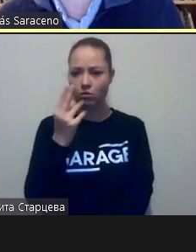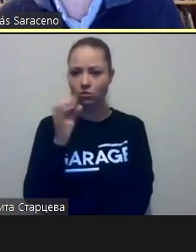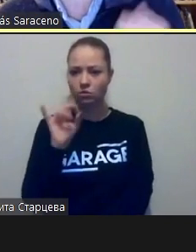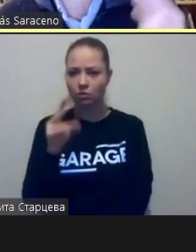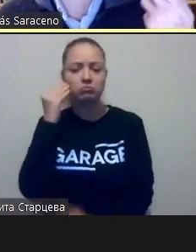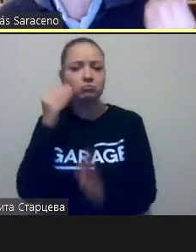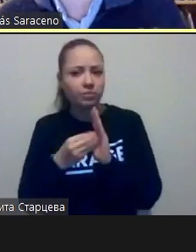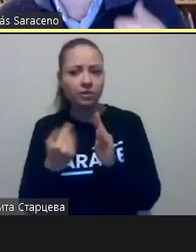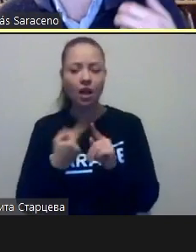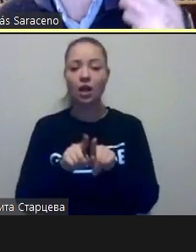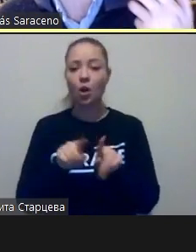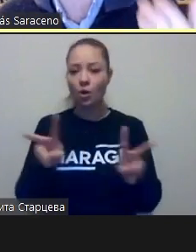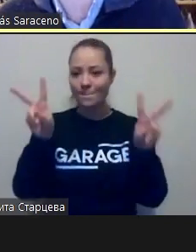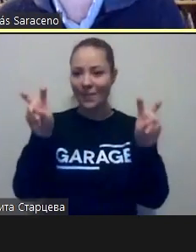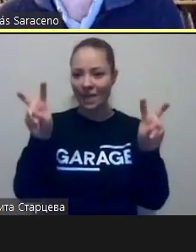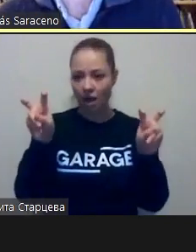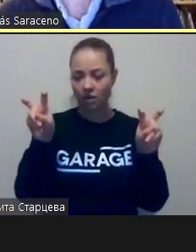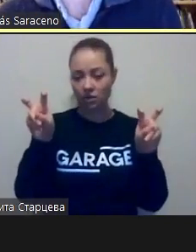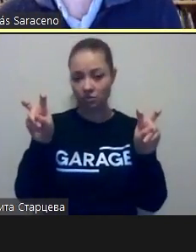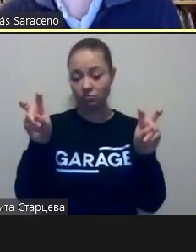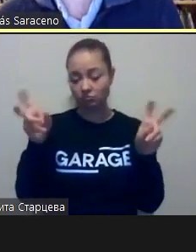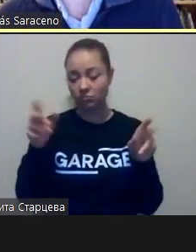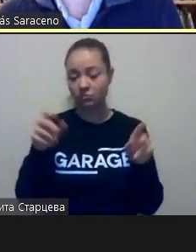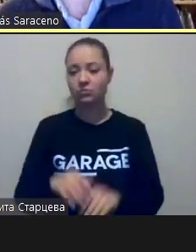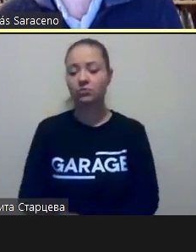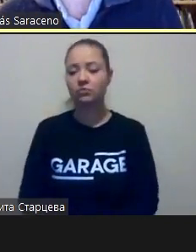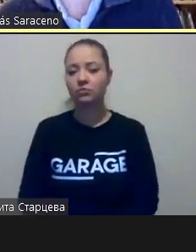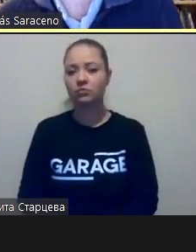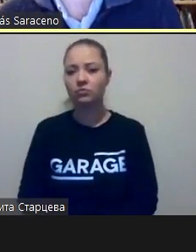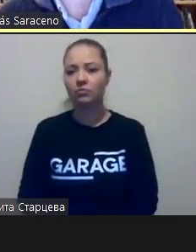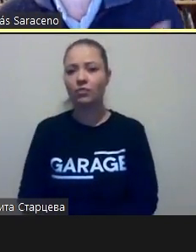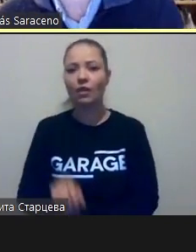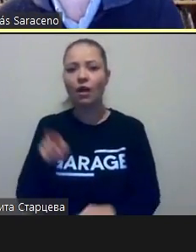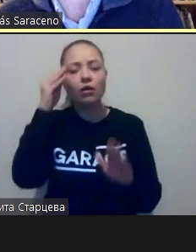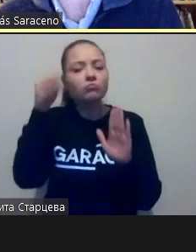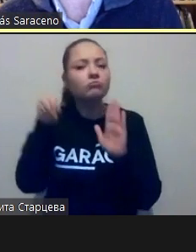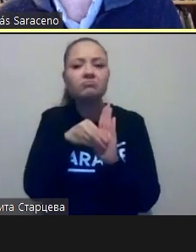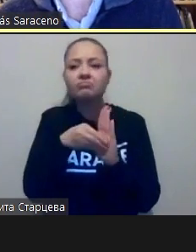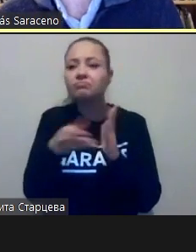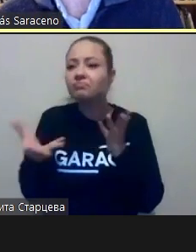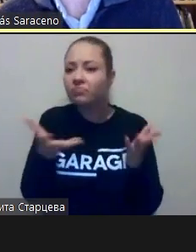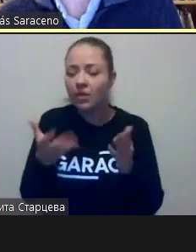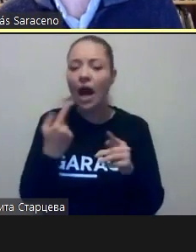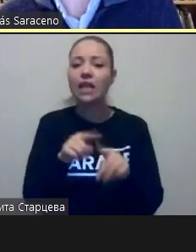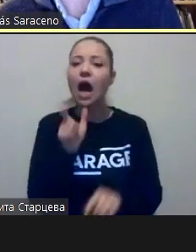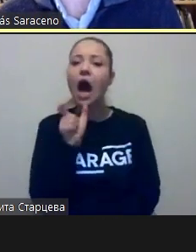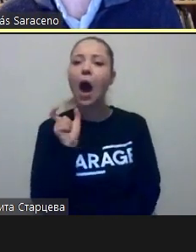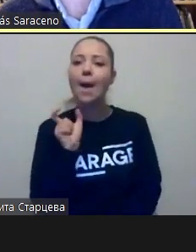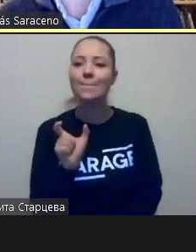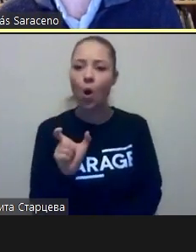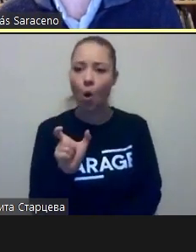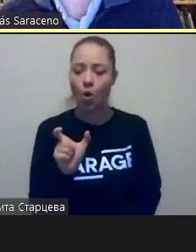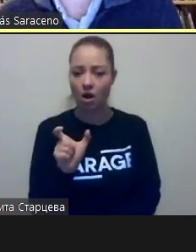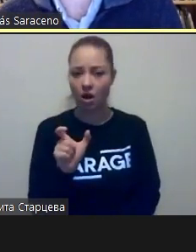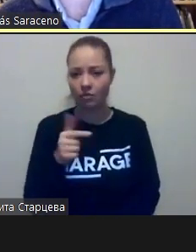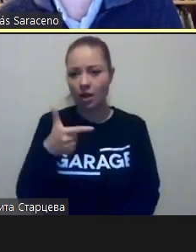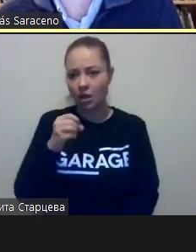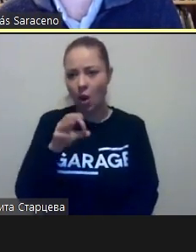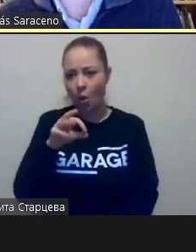little bit with an epoch of time that we would like to live in. It's not